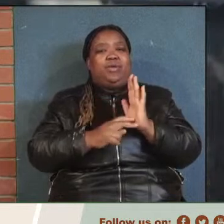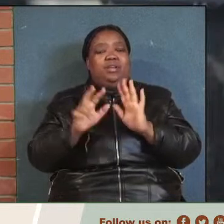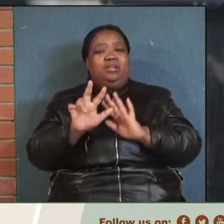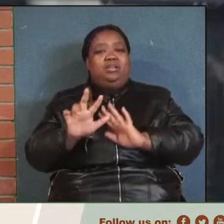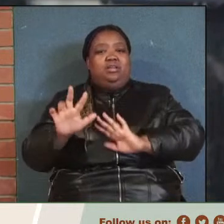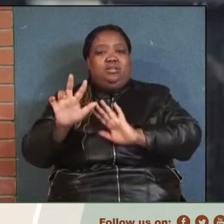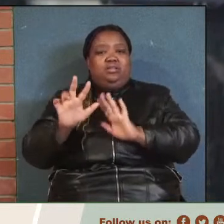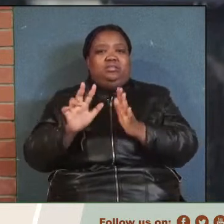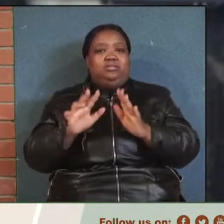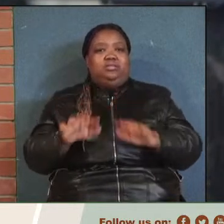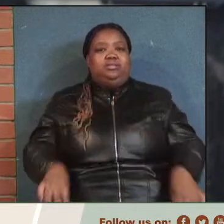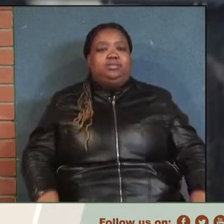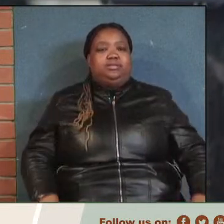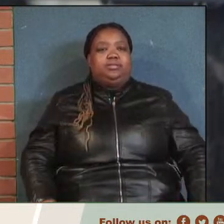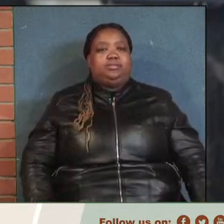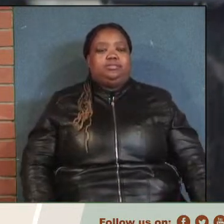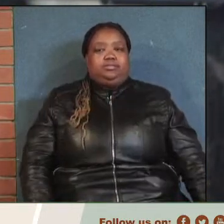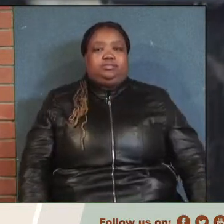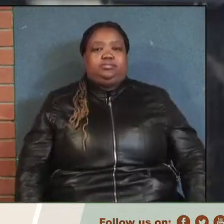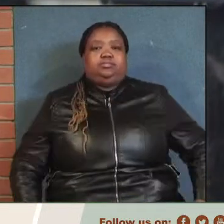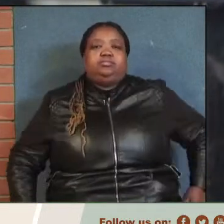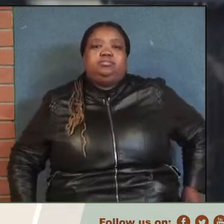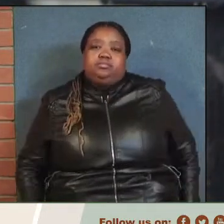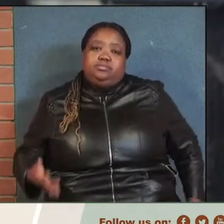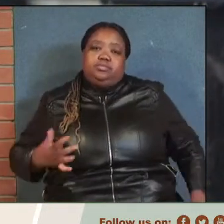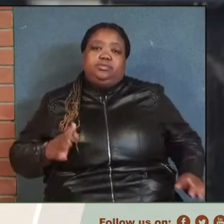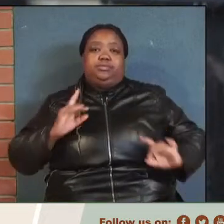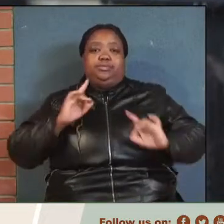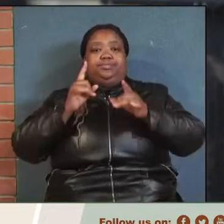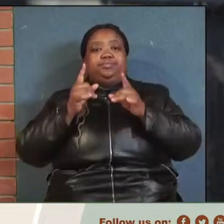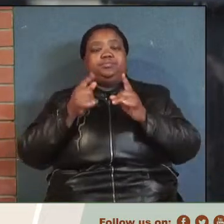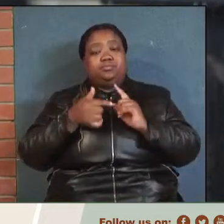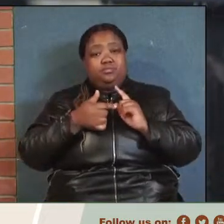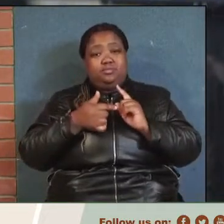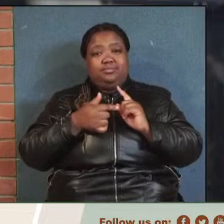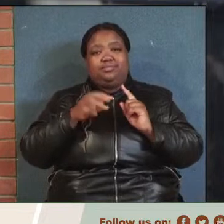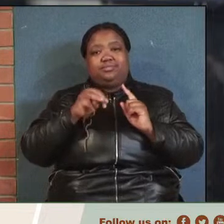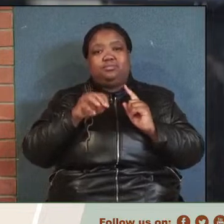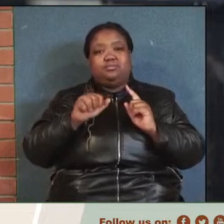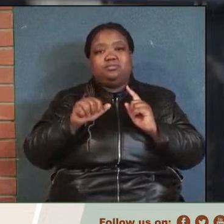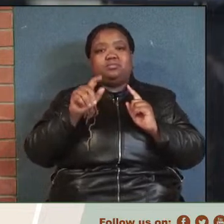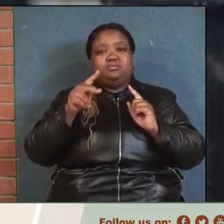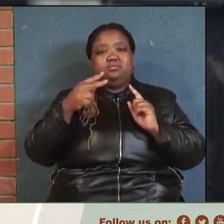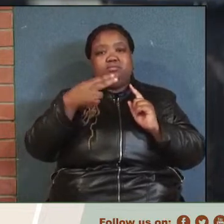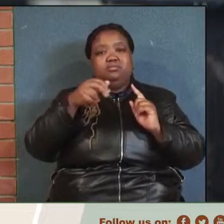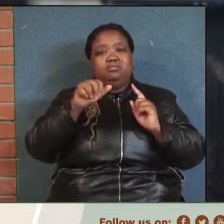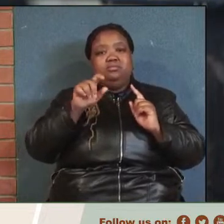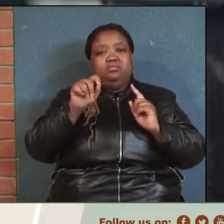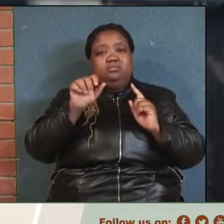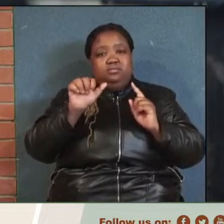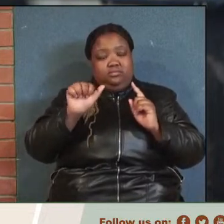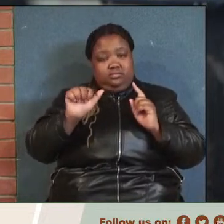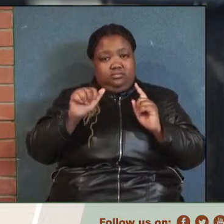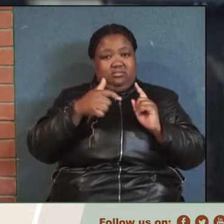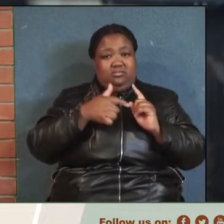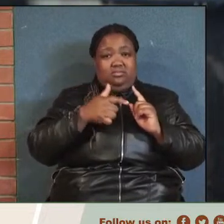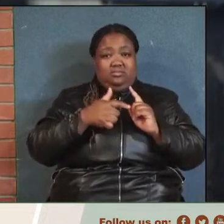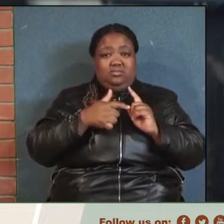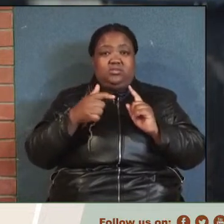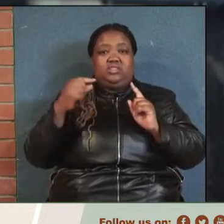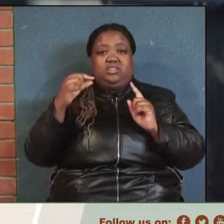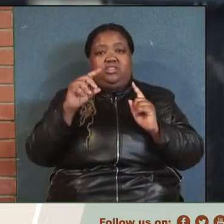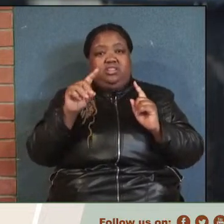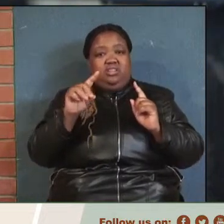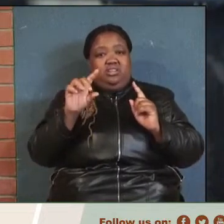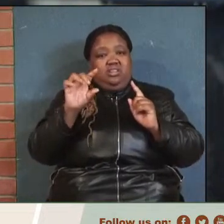interruptions. I'd like to answer Honorable Makata. The GDE does give a budget report every